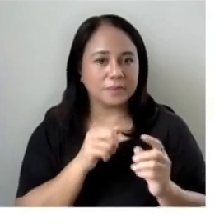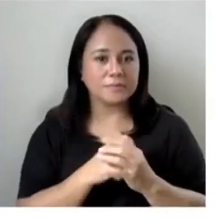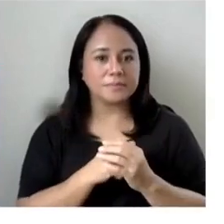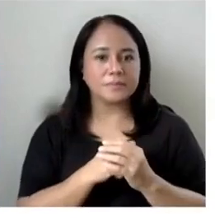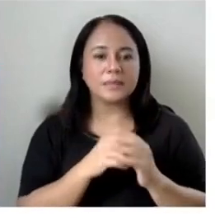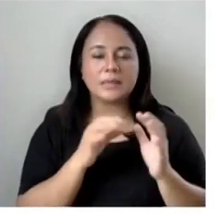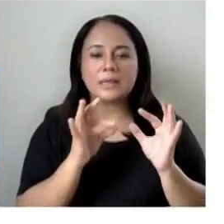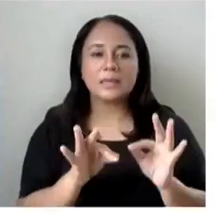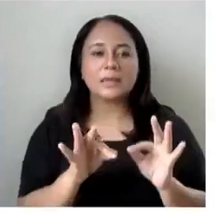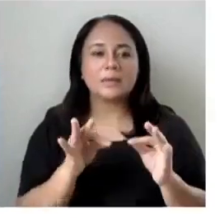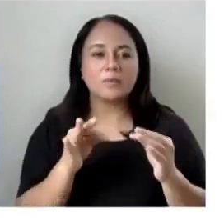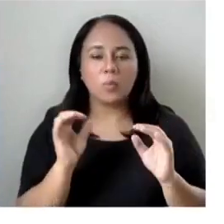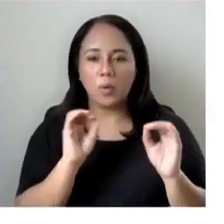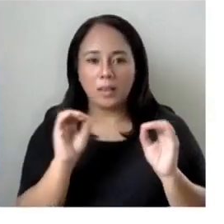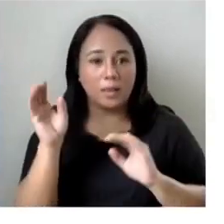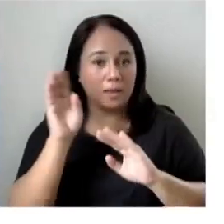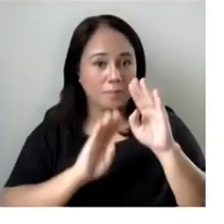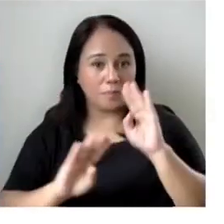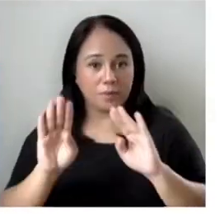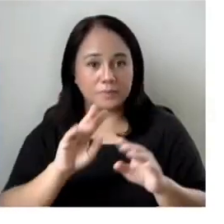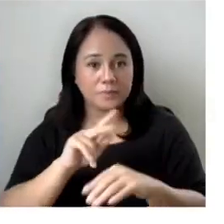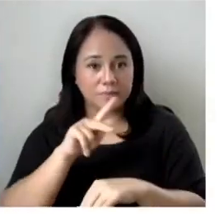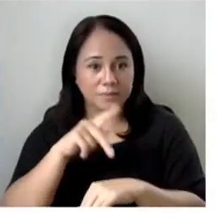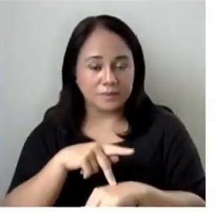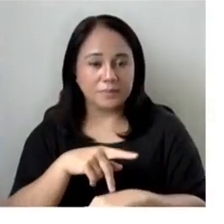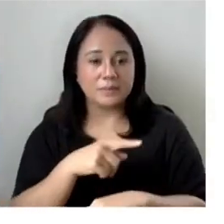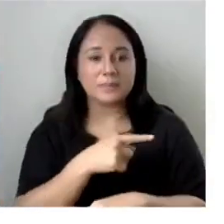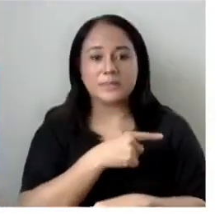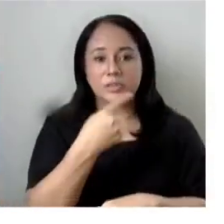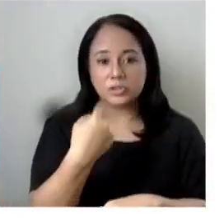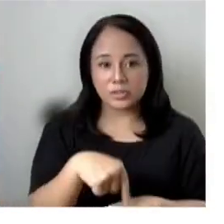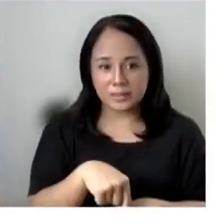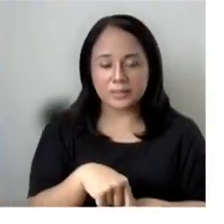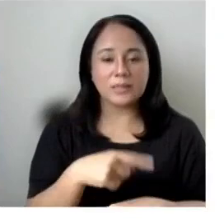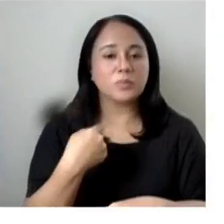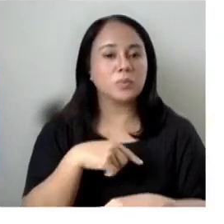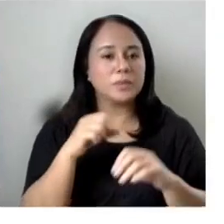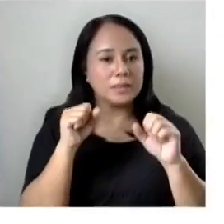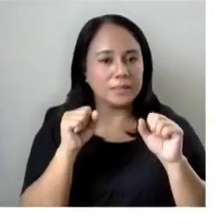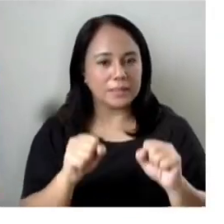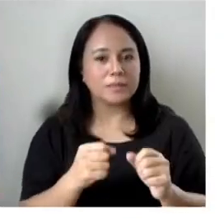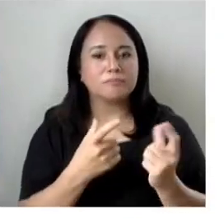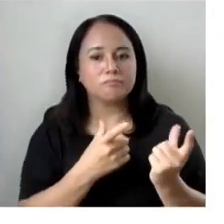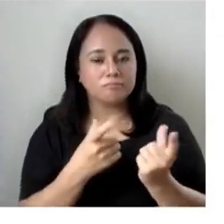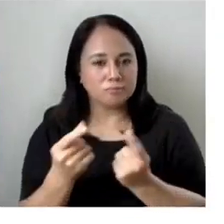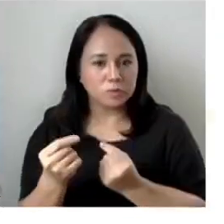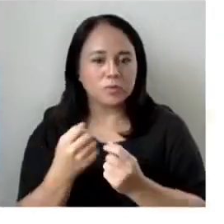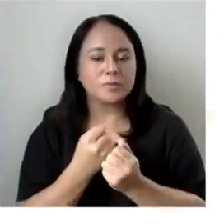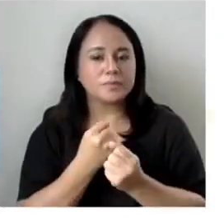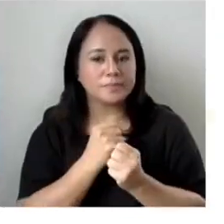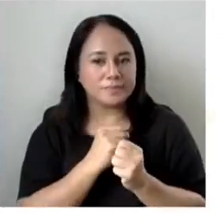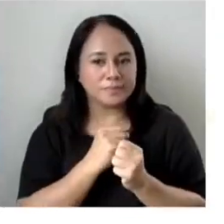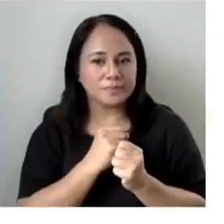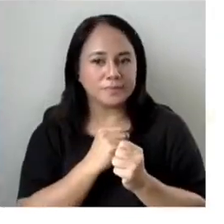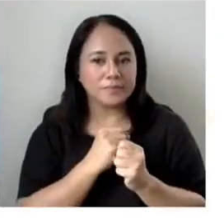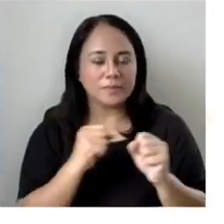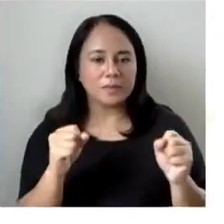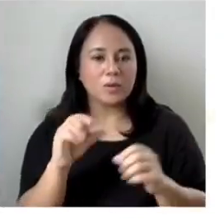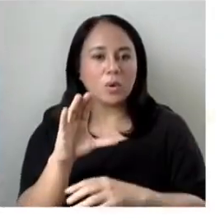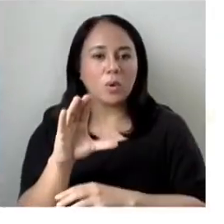were no tensions between the Philippines and China, if we can guarantee the security of the